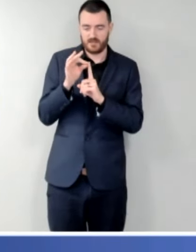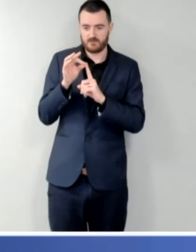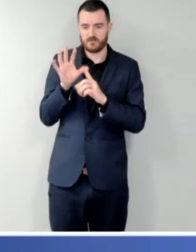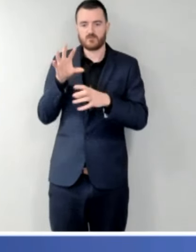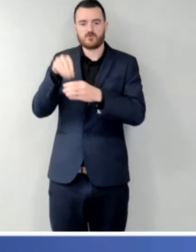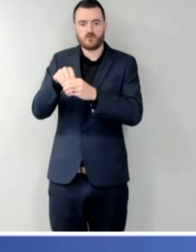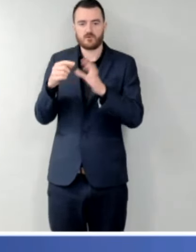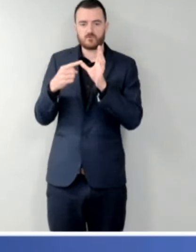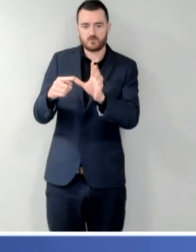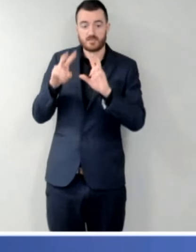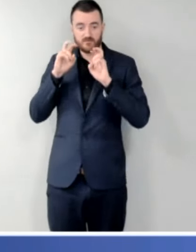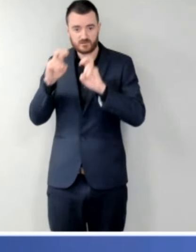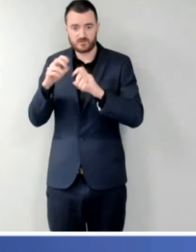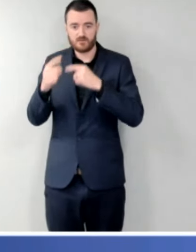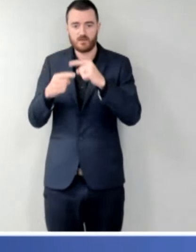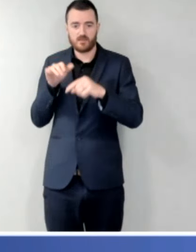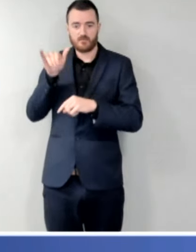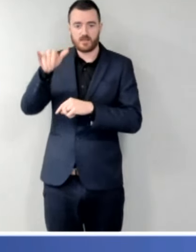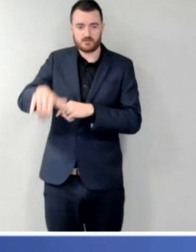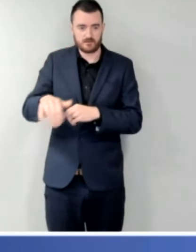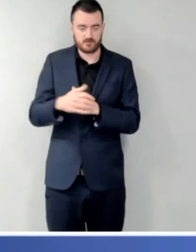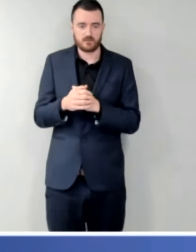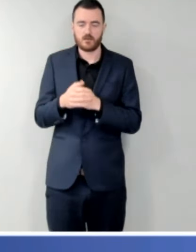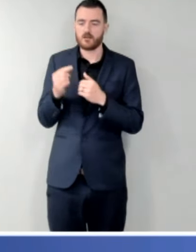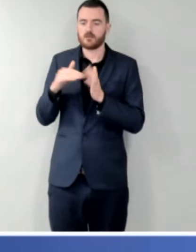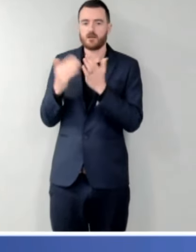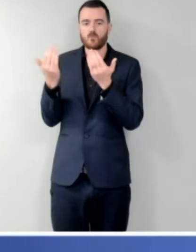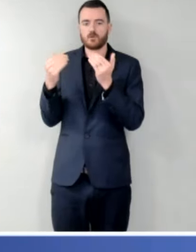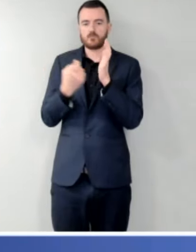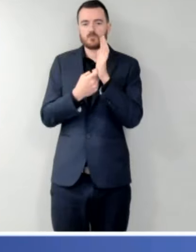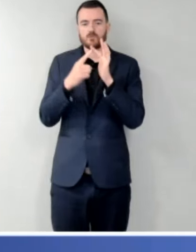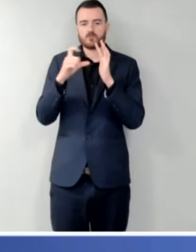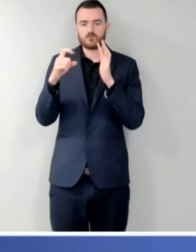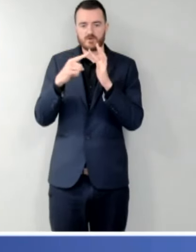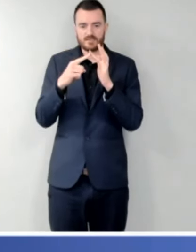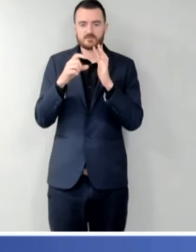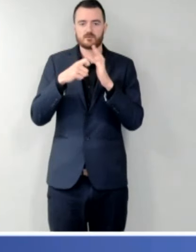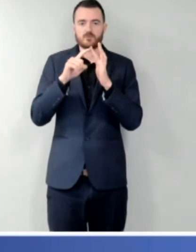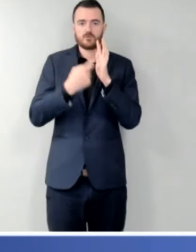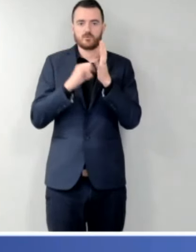investigation to the downing. I'd now like to welcome AFP Commissioner Rhys Kershaw, APM, to make an address.